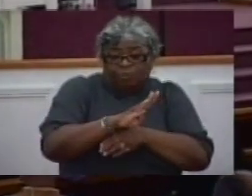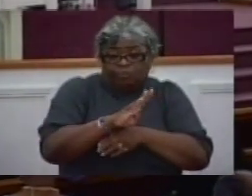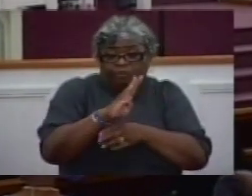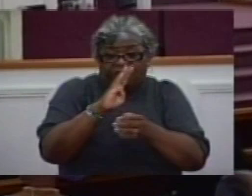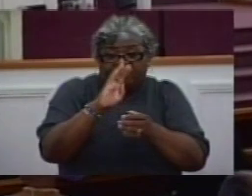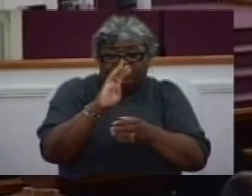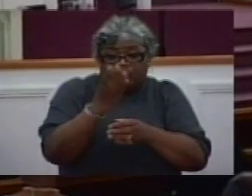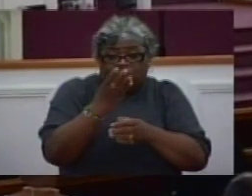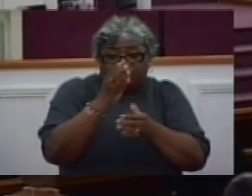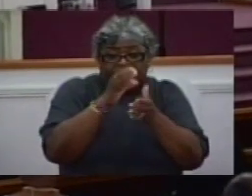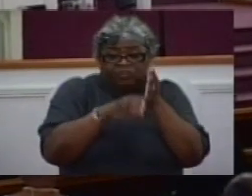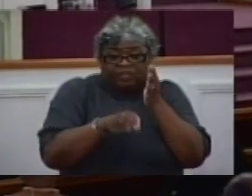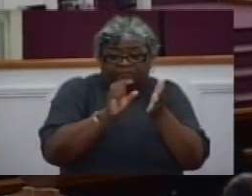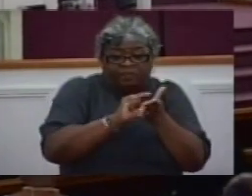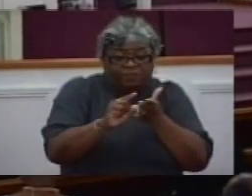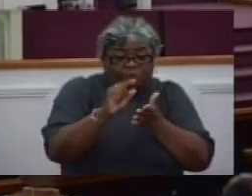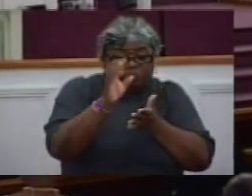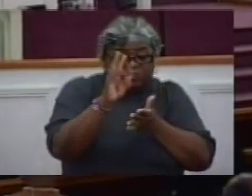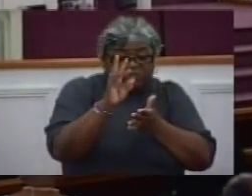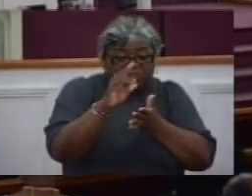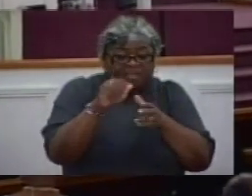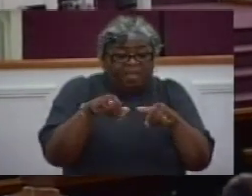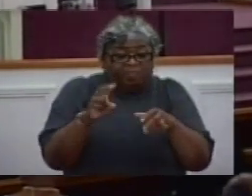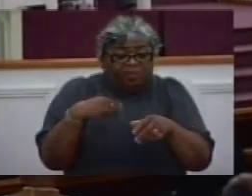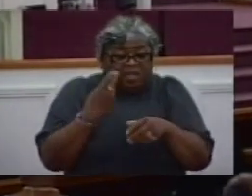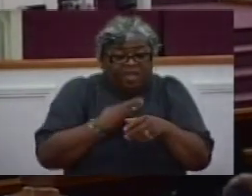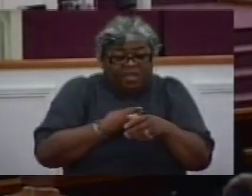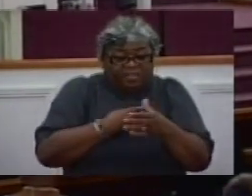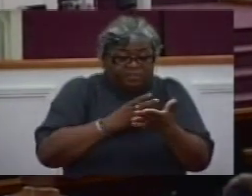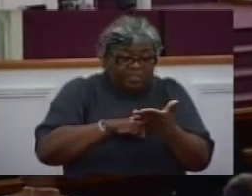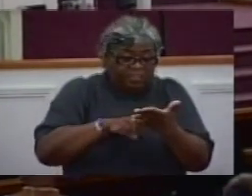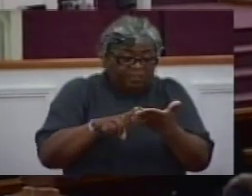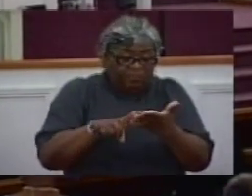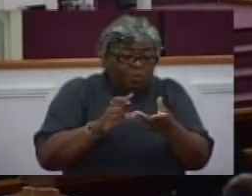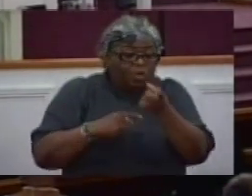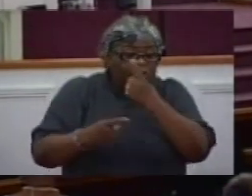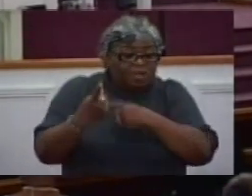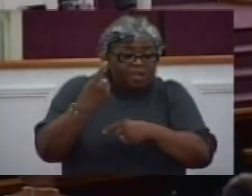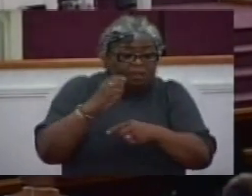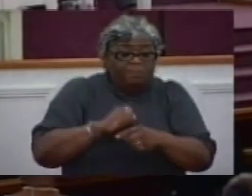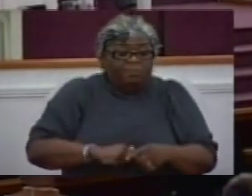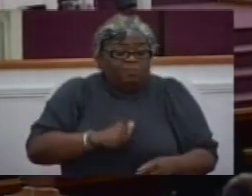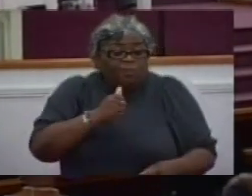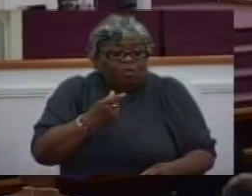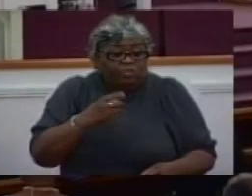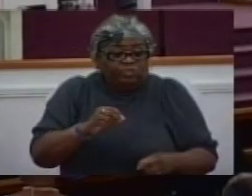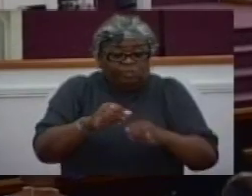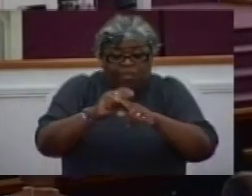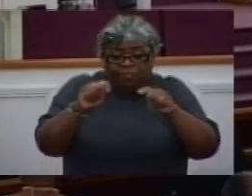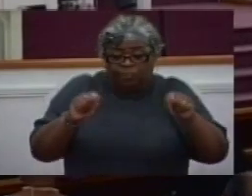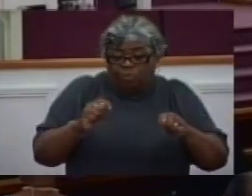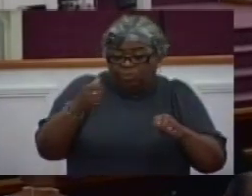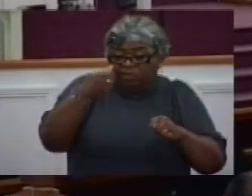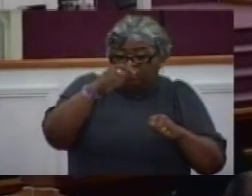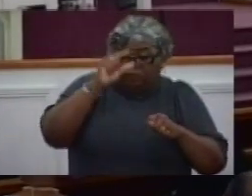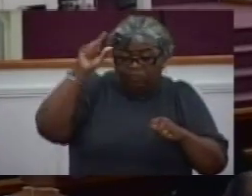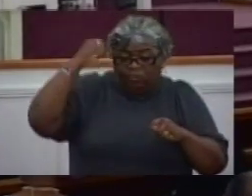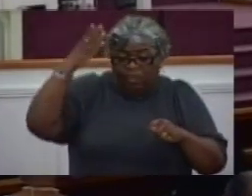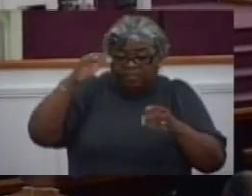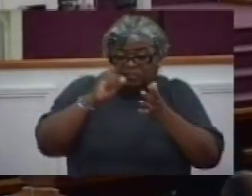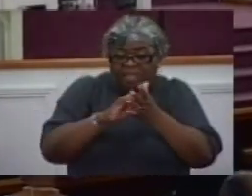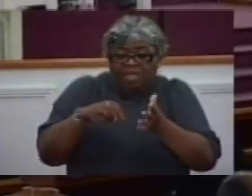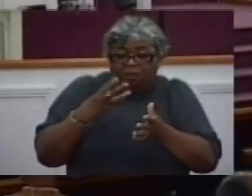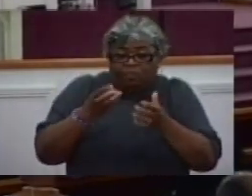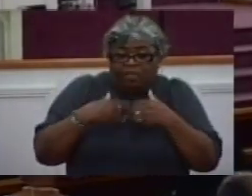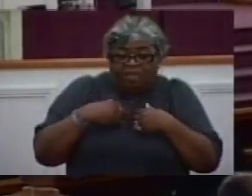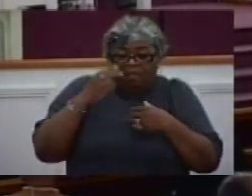verse number 16 says, "Let us therefore come boldly to the throne of grace, that we may obtain